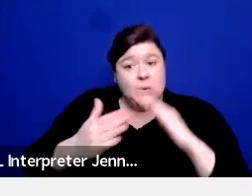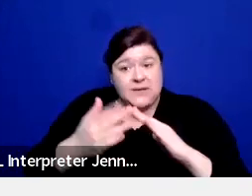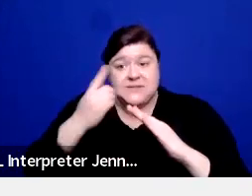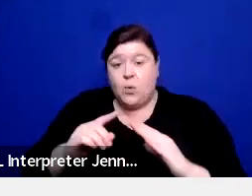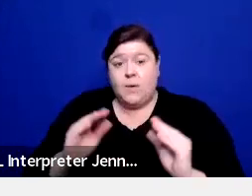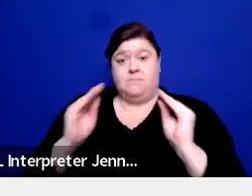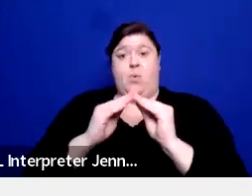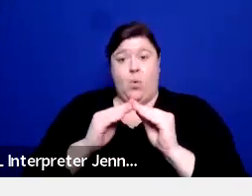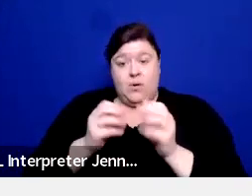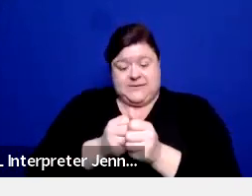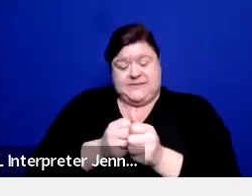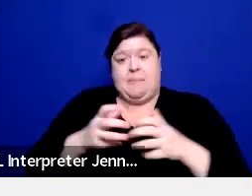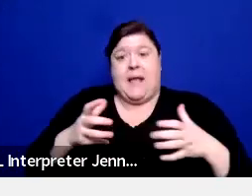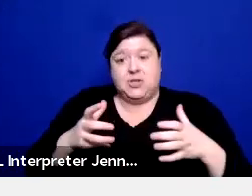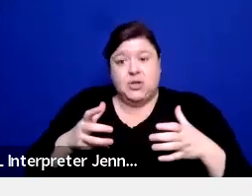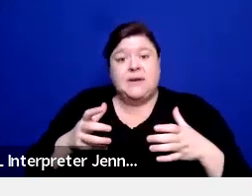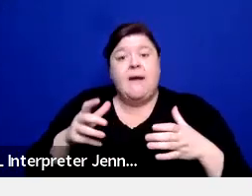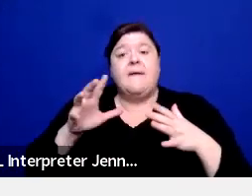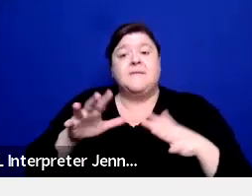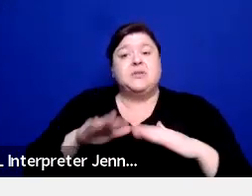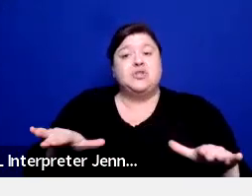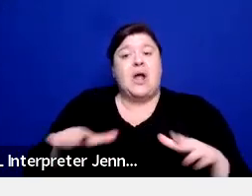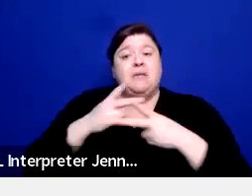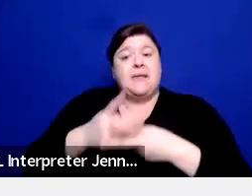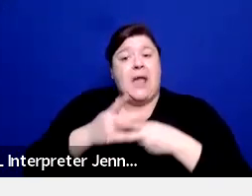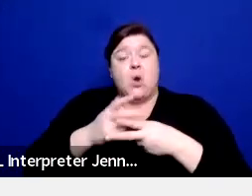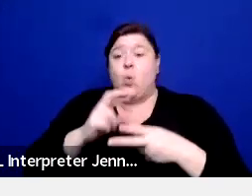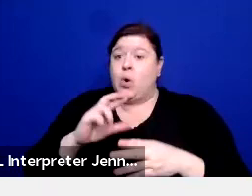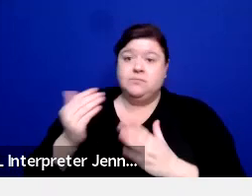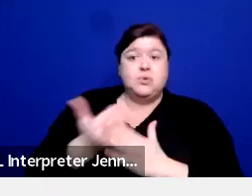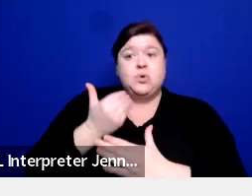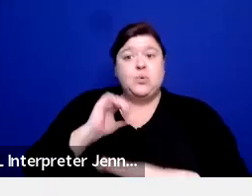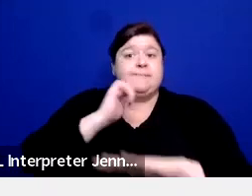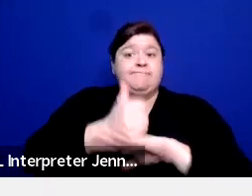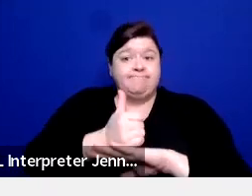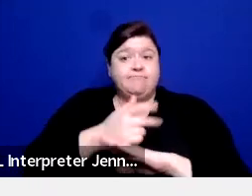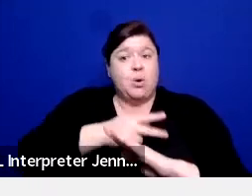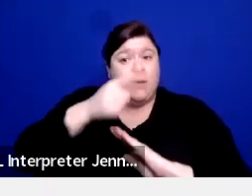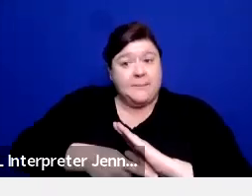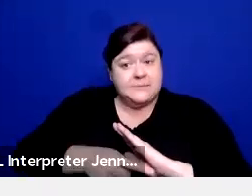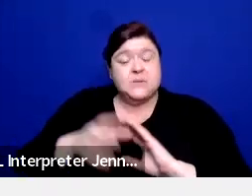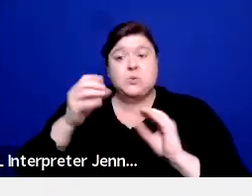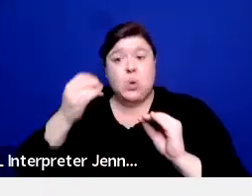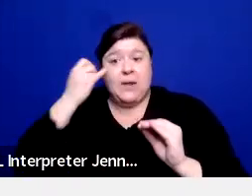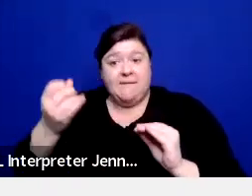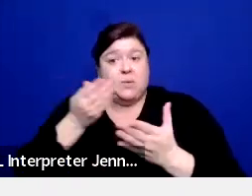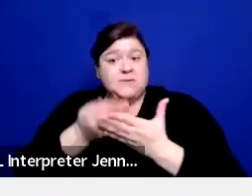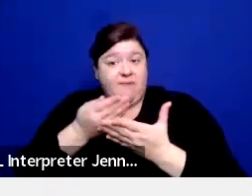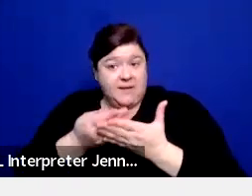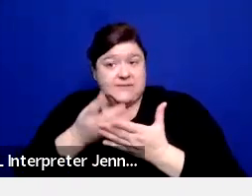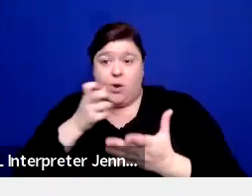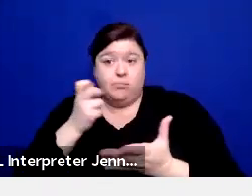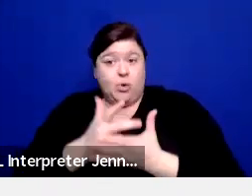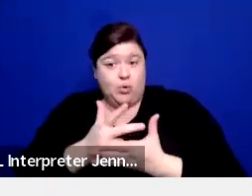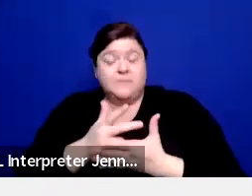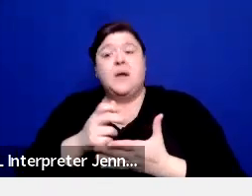to expand existing childcare programs or stand up new programs. So if those funds are